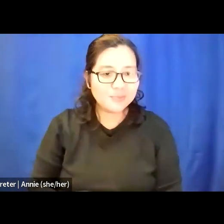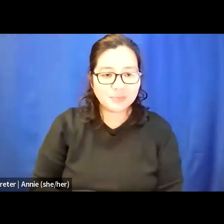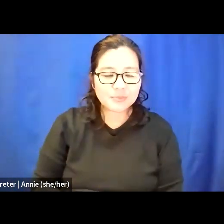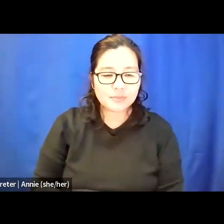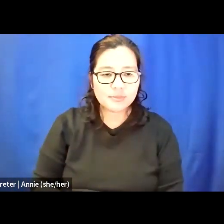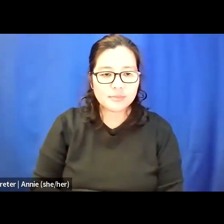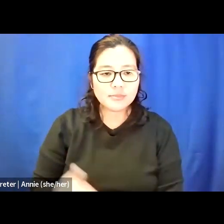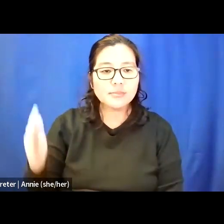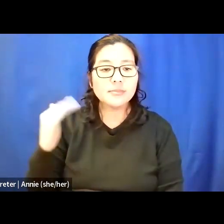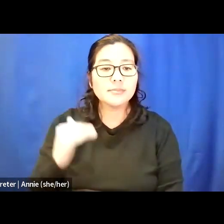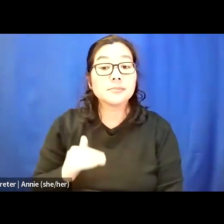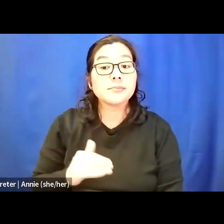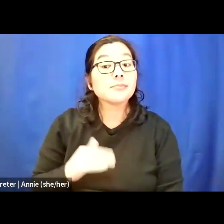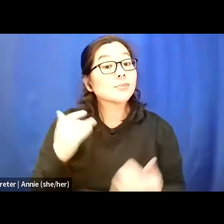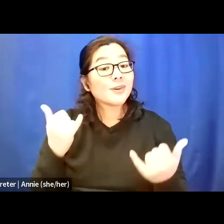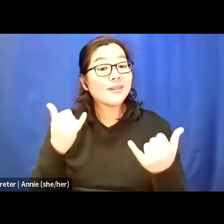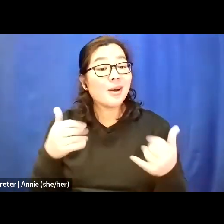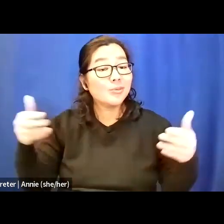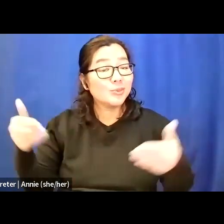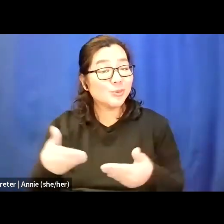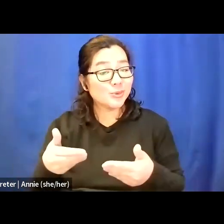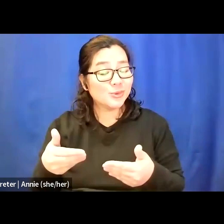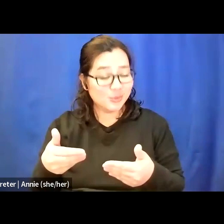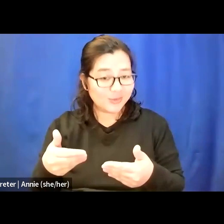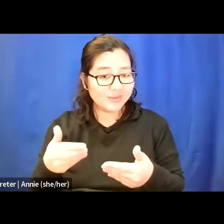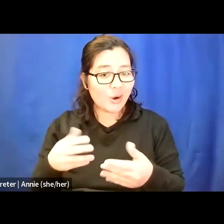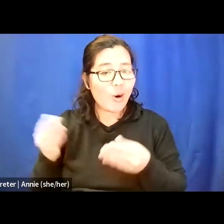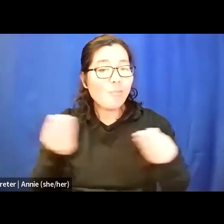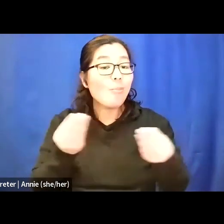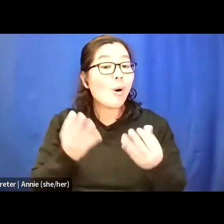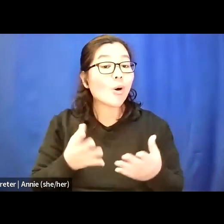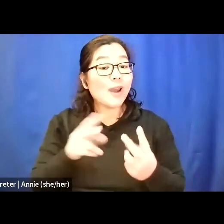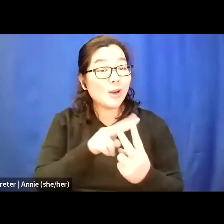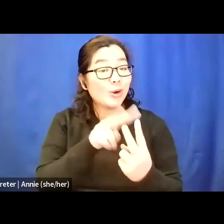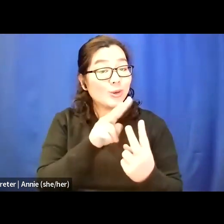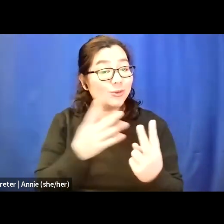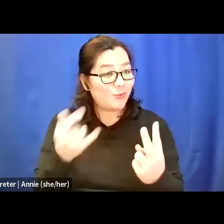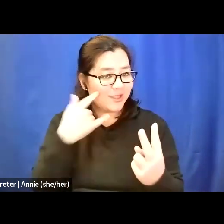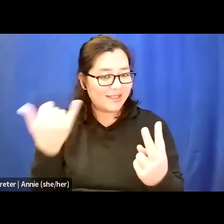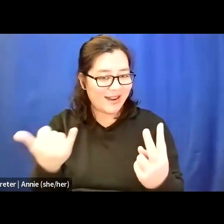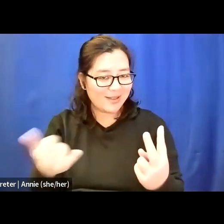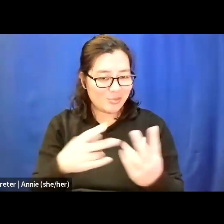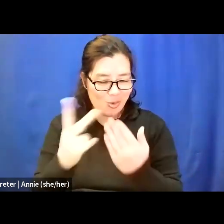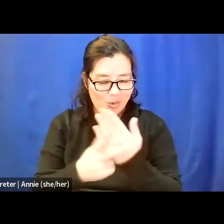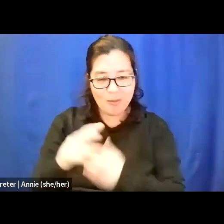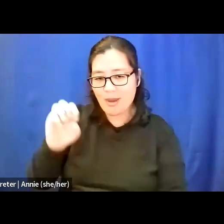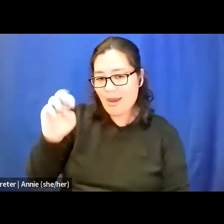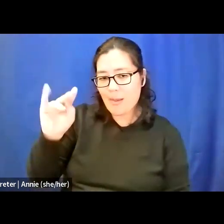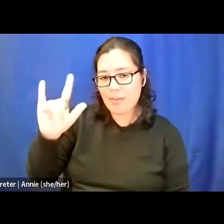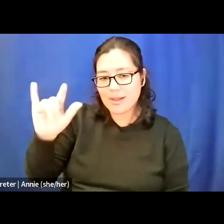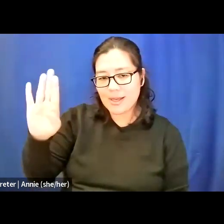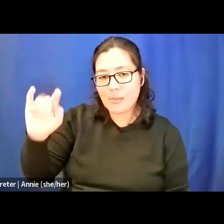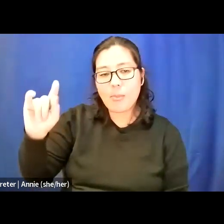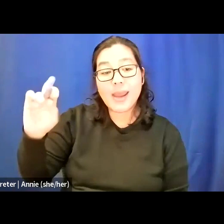Okay, so now I'd like to introduce our moderators for today's program. Emily Badix is